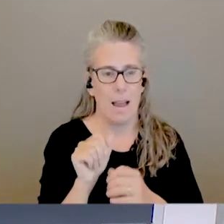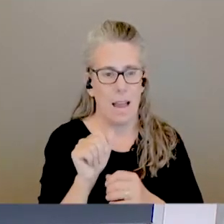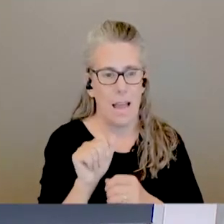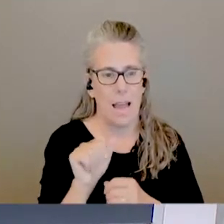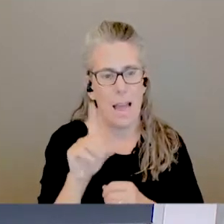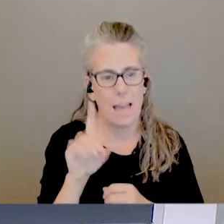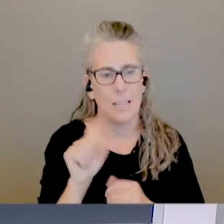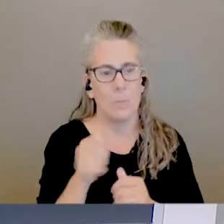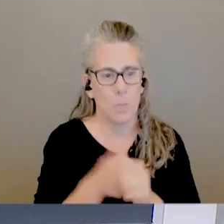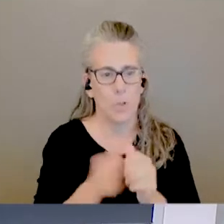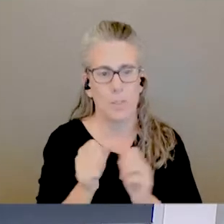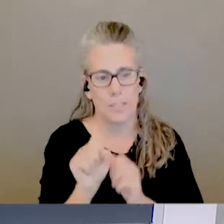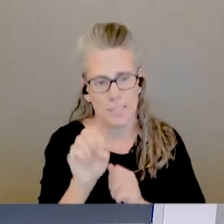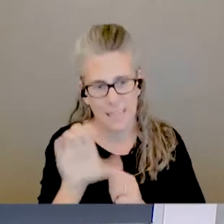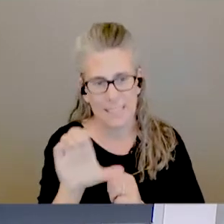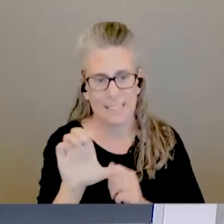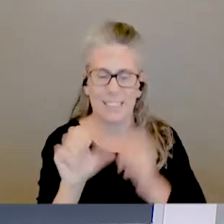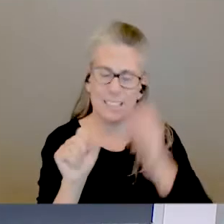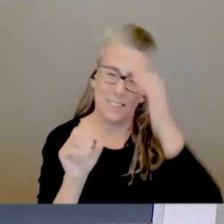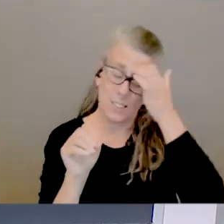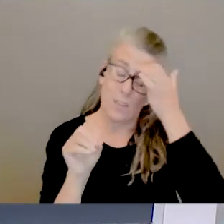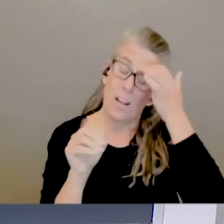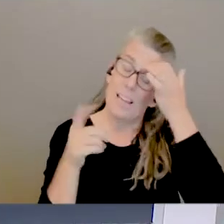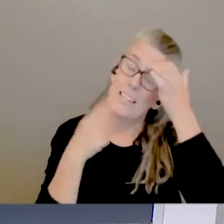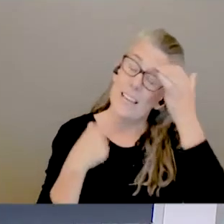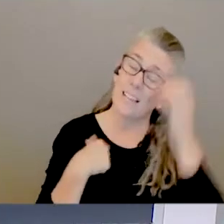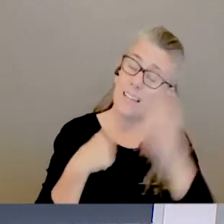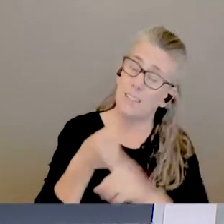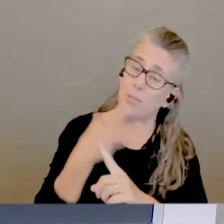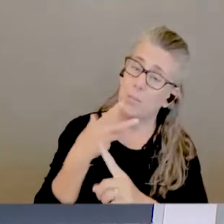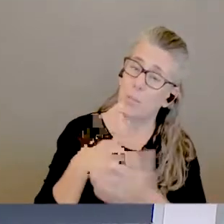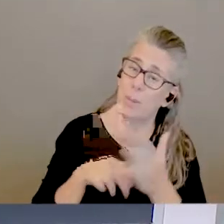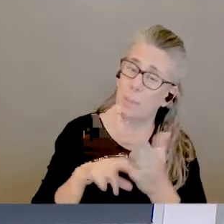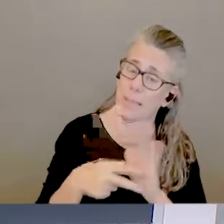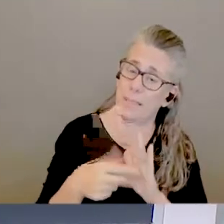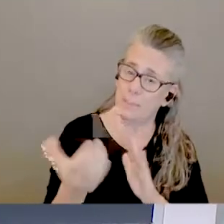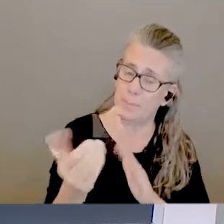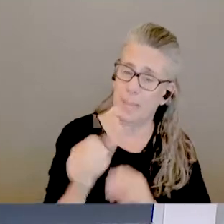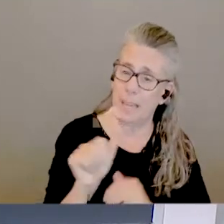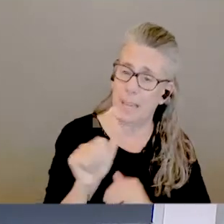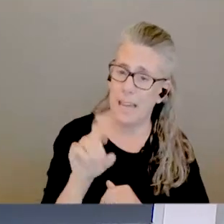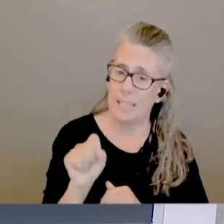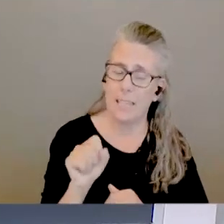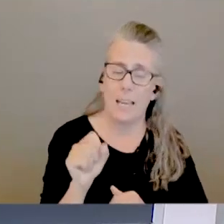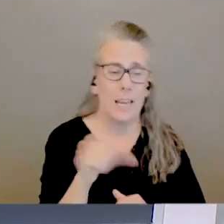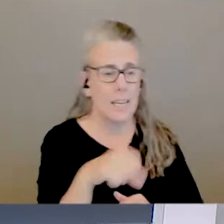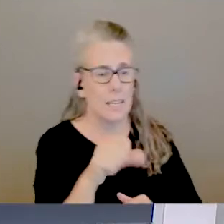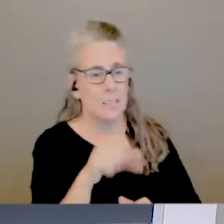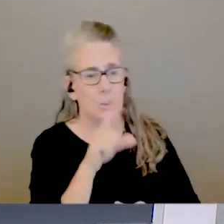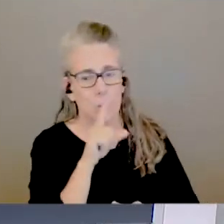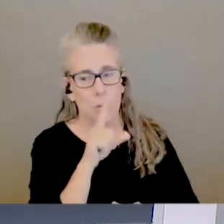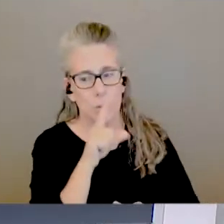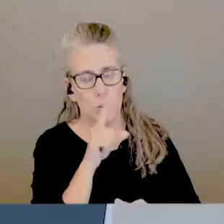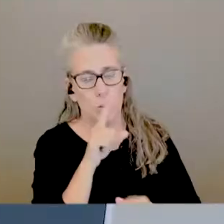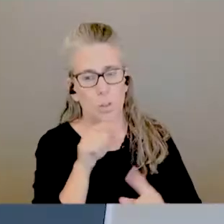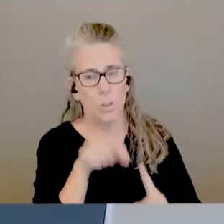us a little bit about what Amazon Ads is. Yeah, let's start with what kind of products we offer and how we